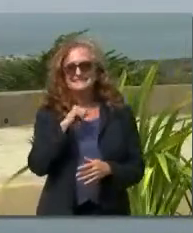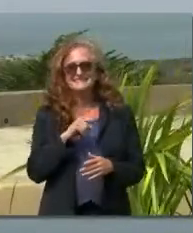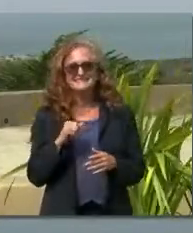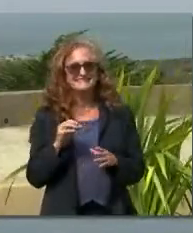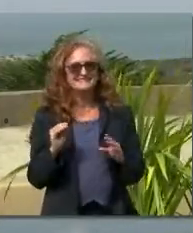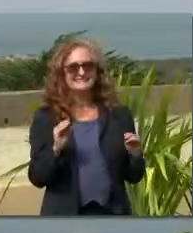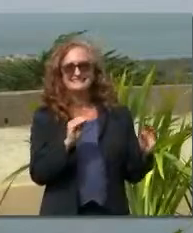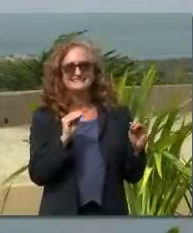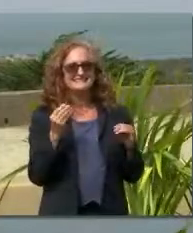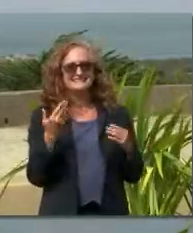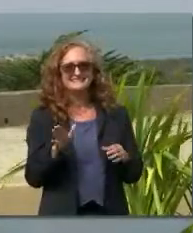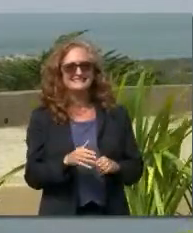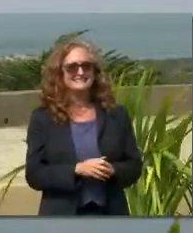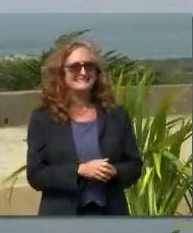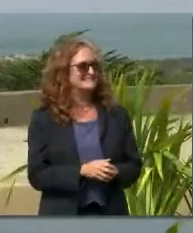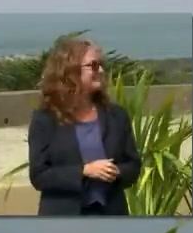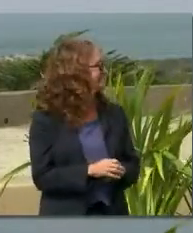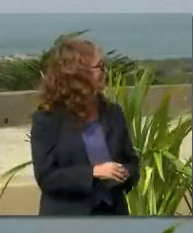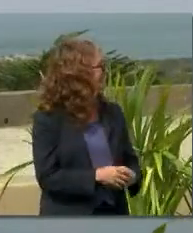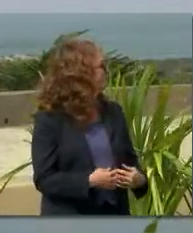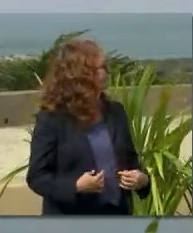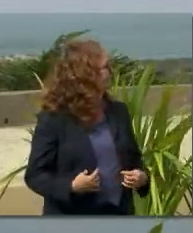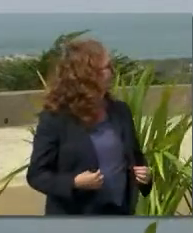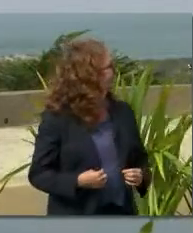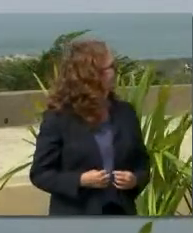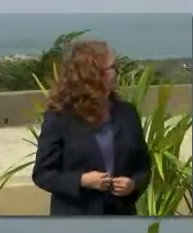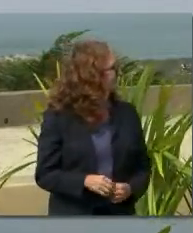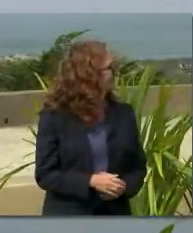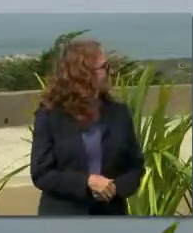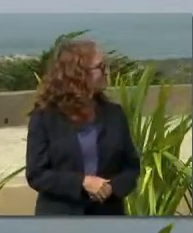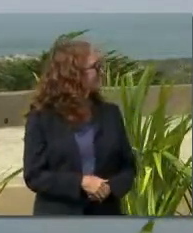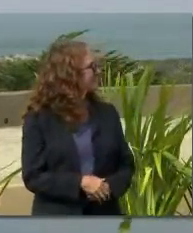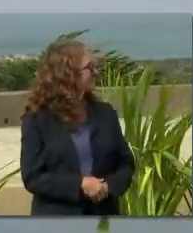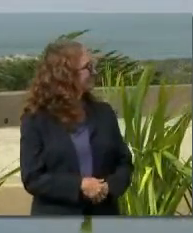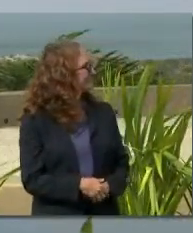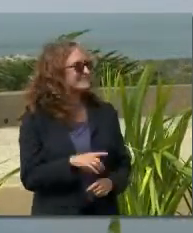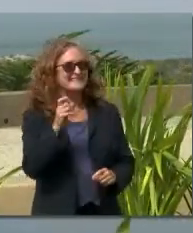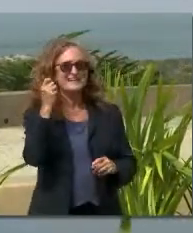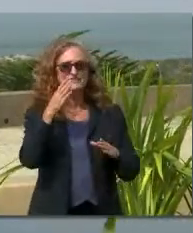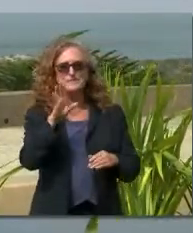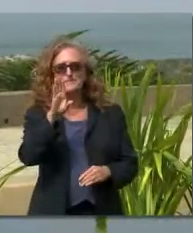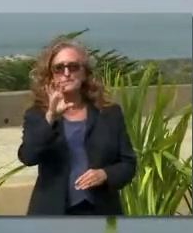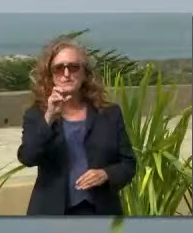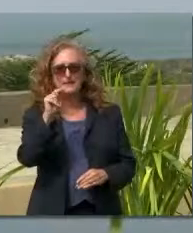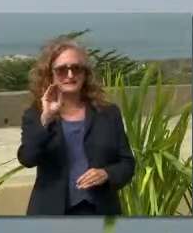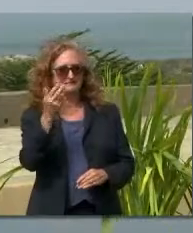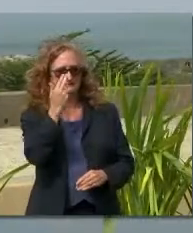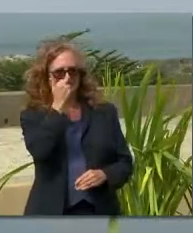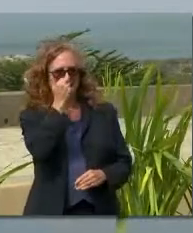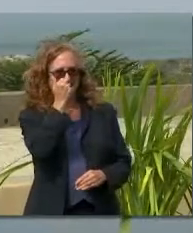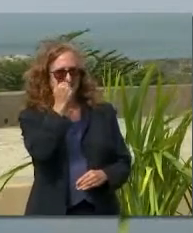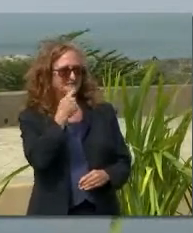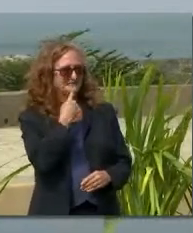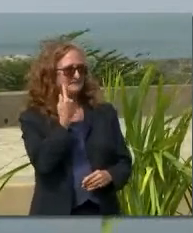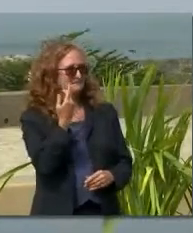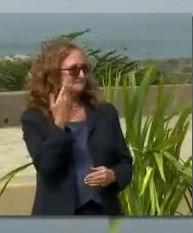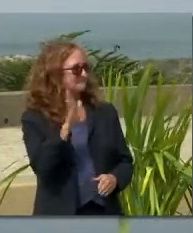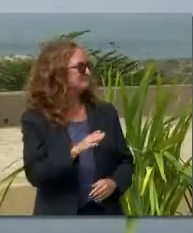I love that. We need more Governor Browns in the world. Thank you, guys.